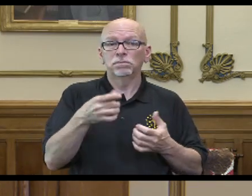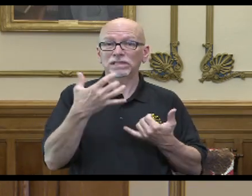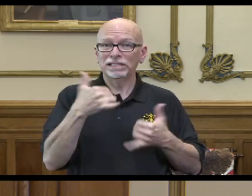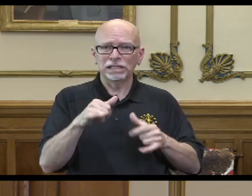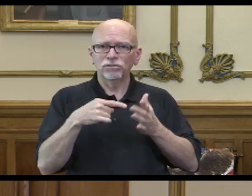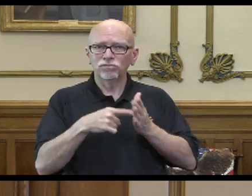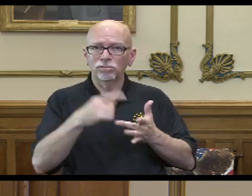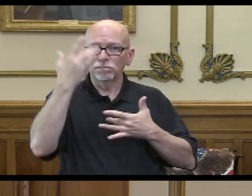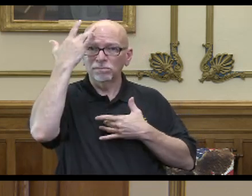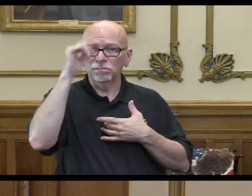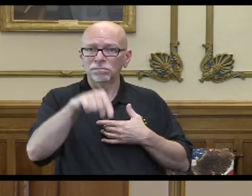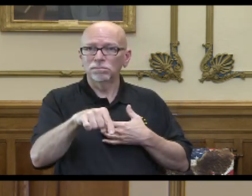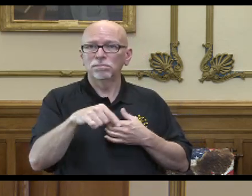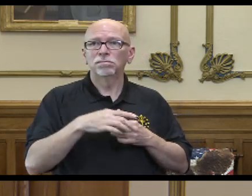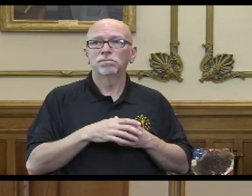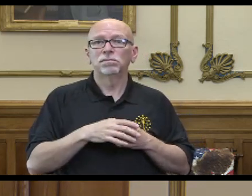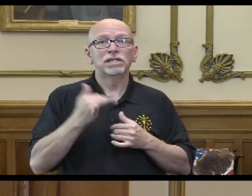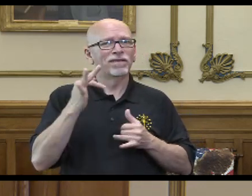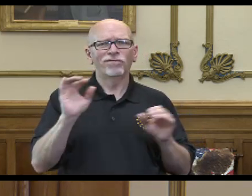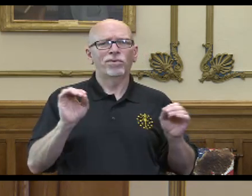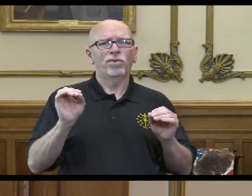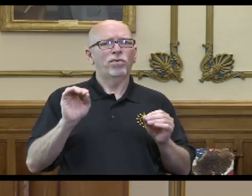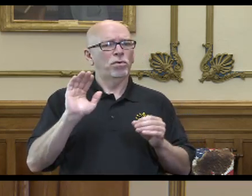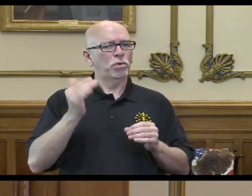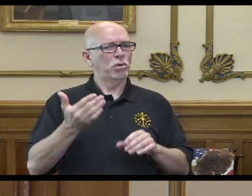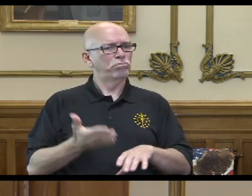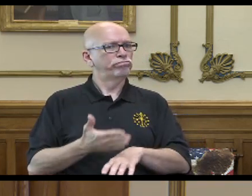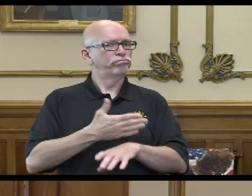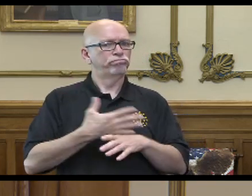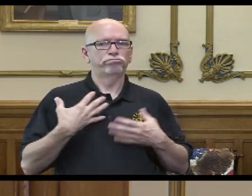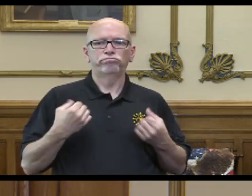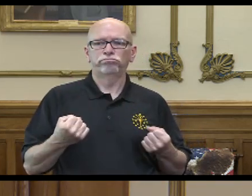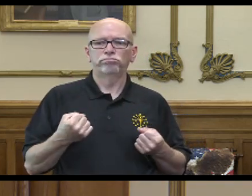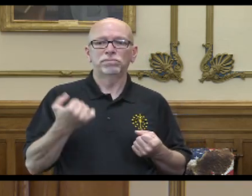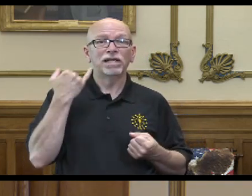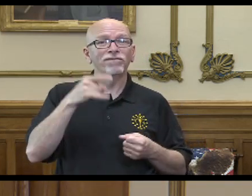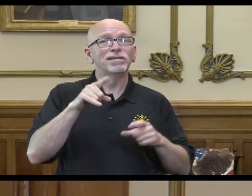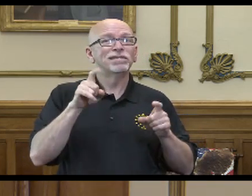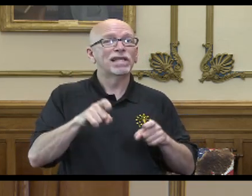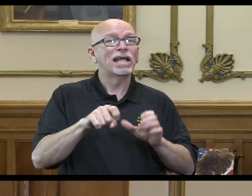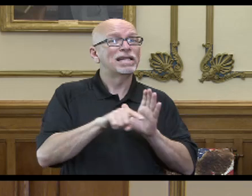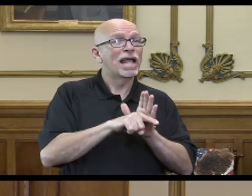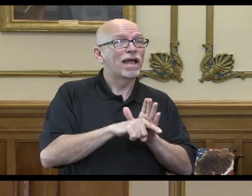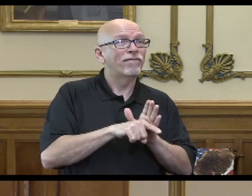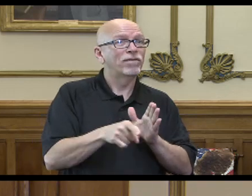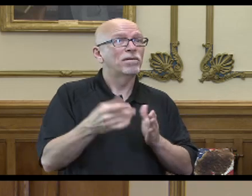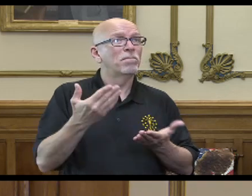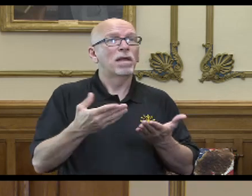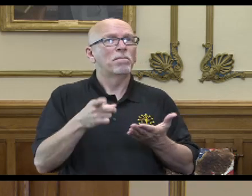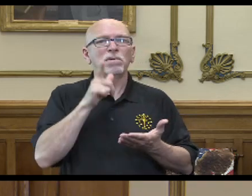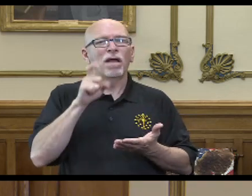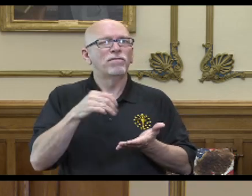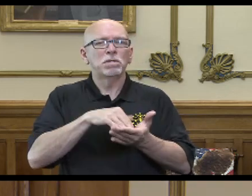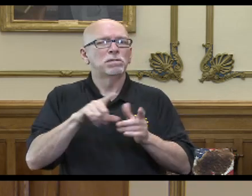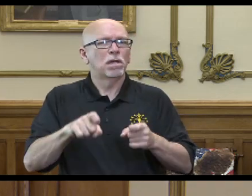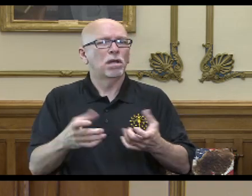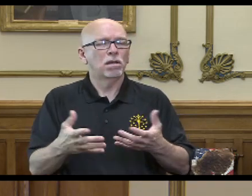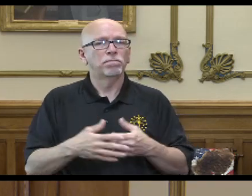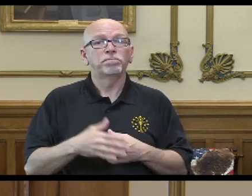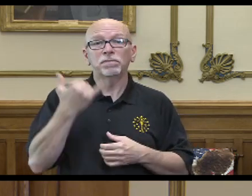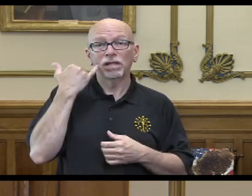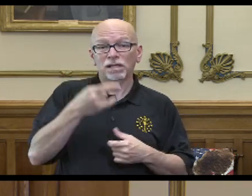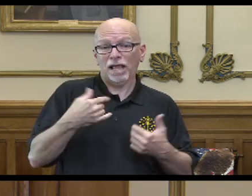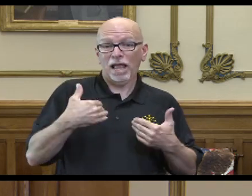symptoms? If they don't have symptoms and they tested, for instance, negative, they may not need retesting. If they